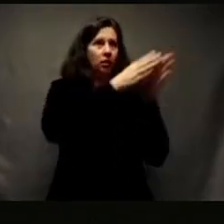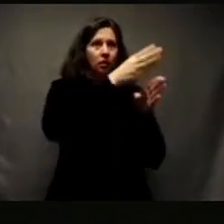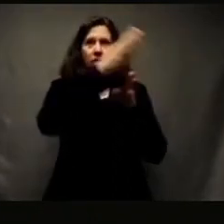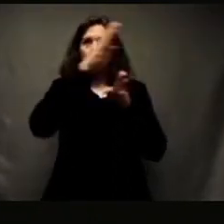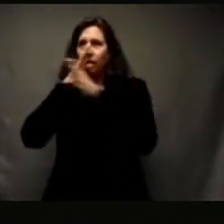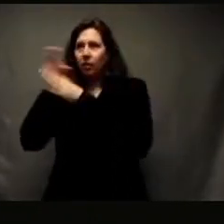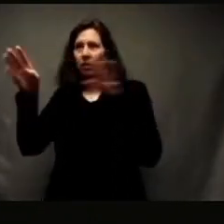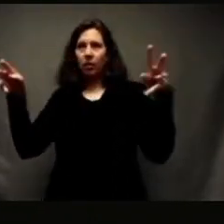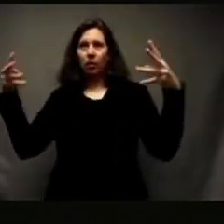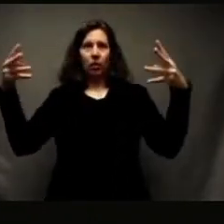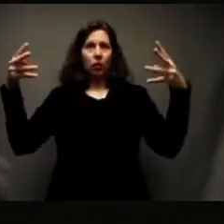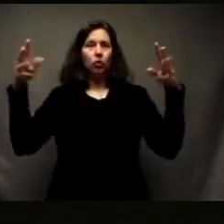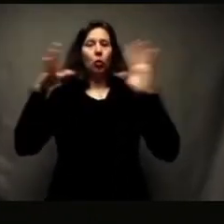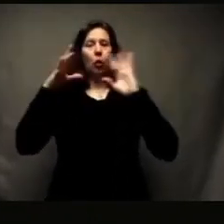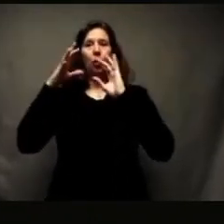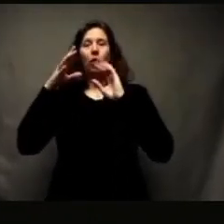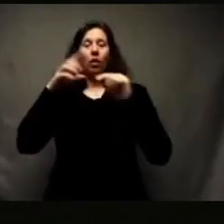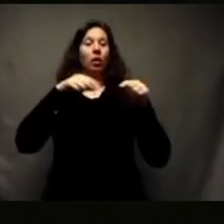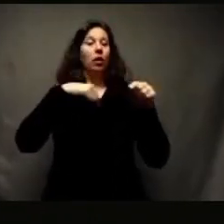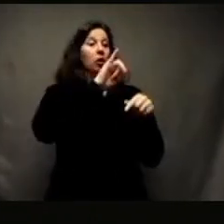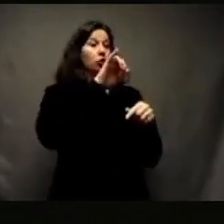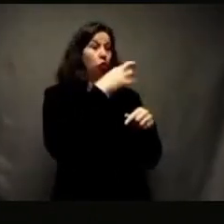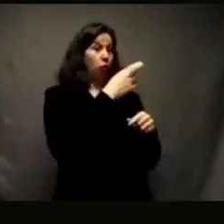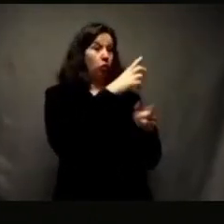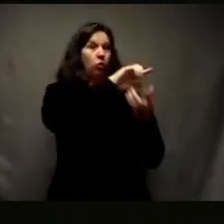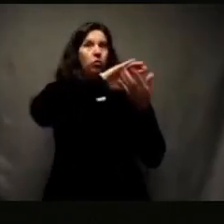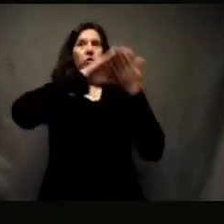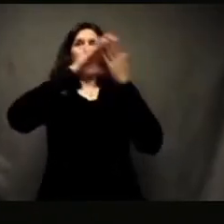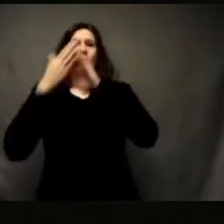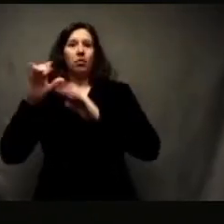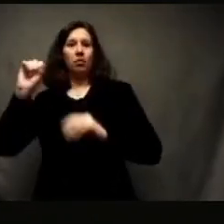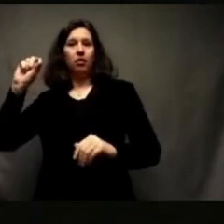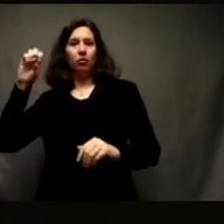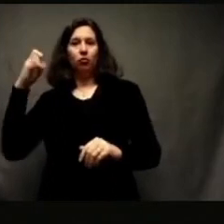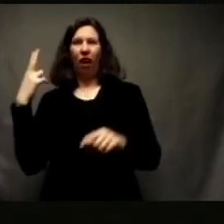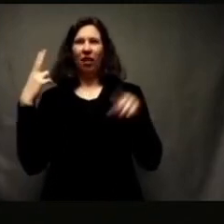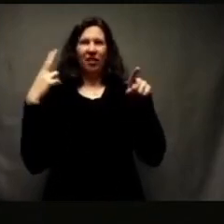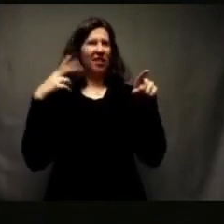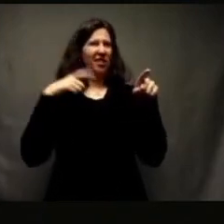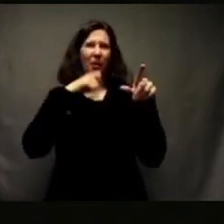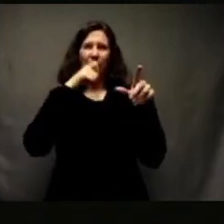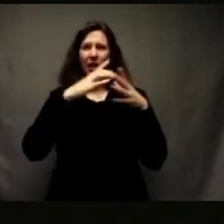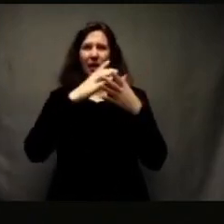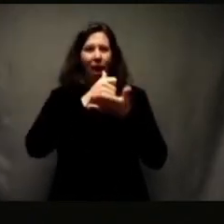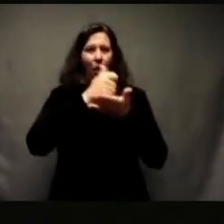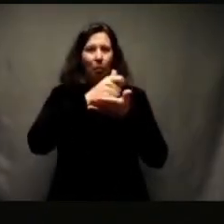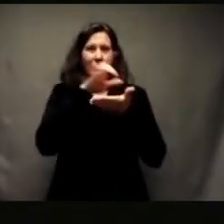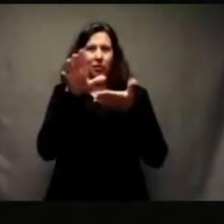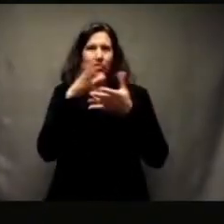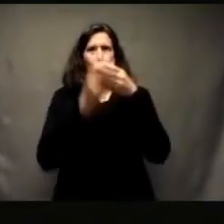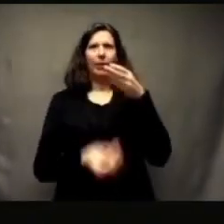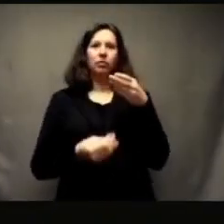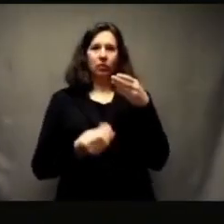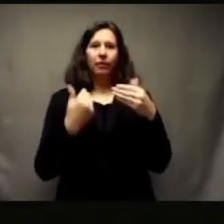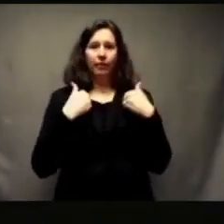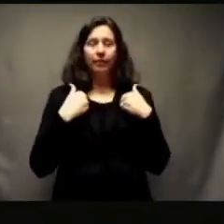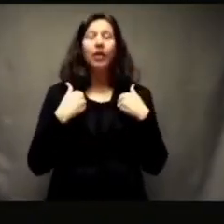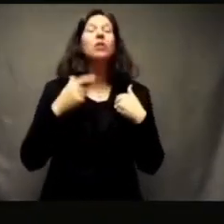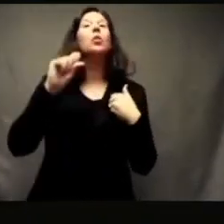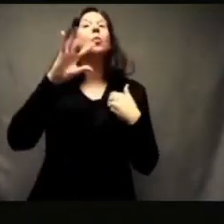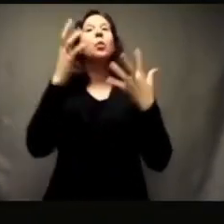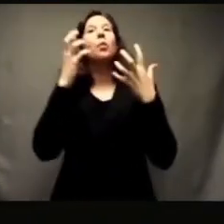to lead children from ScratchJr to Scratch. So today we're going to be talking a little bit more about how we can support children that have